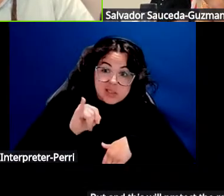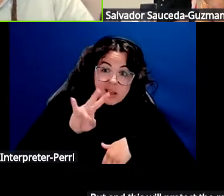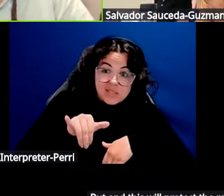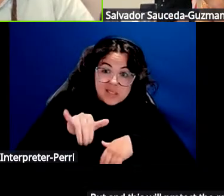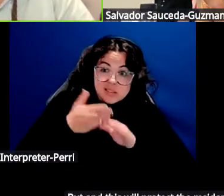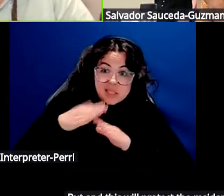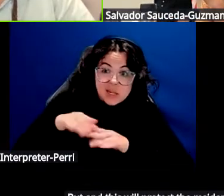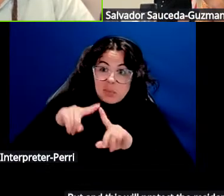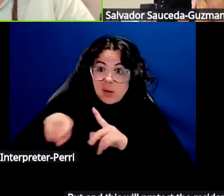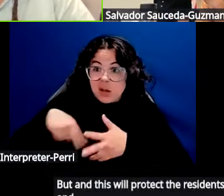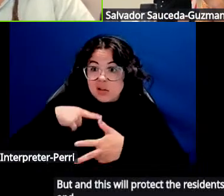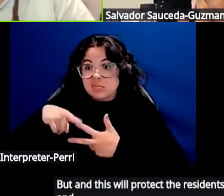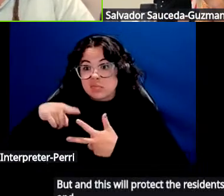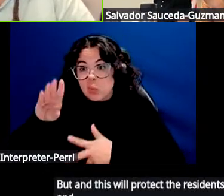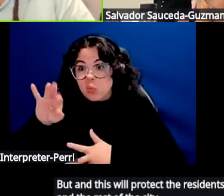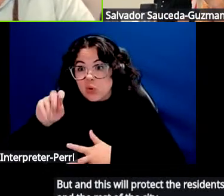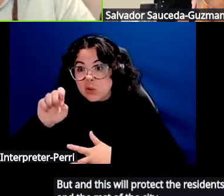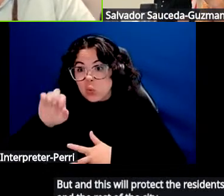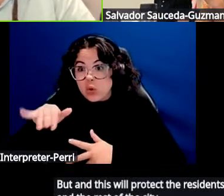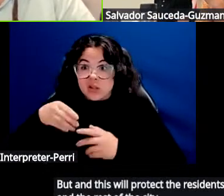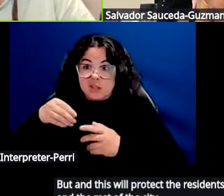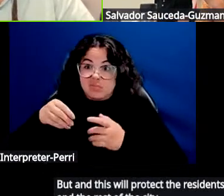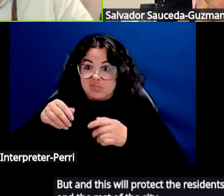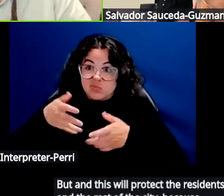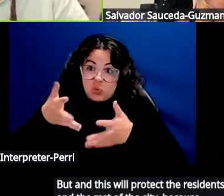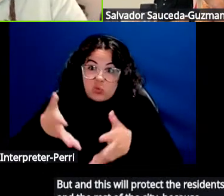Brentwood and the rest of the city, because